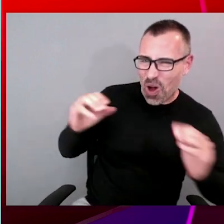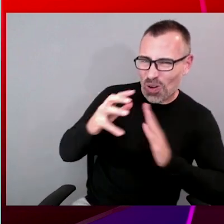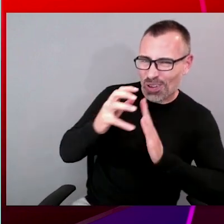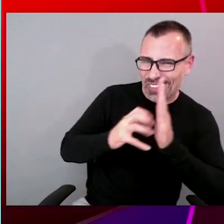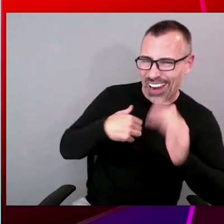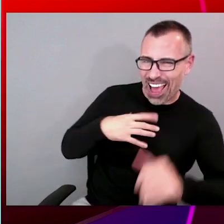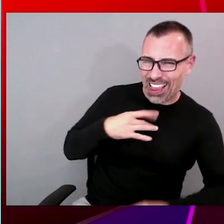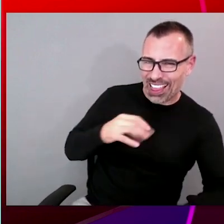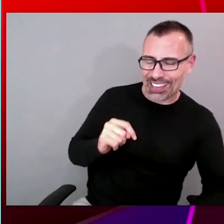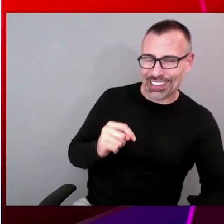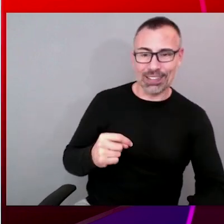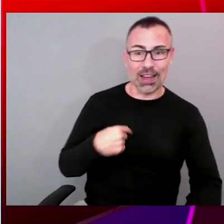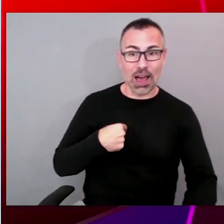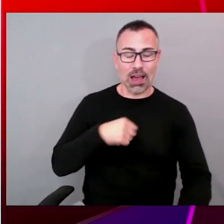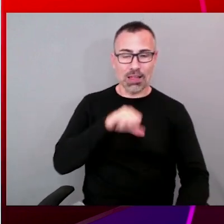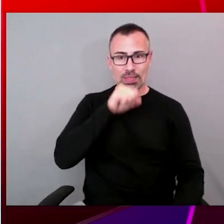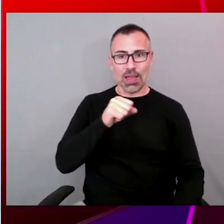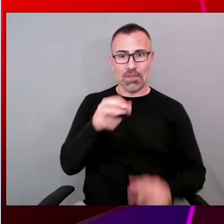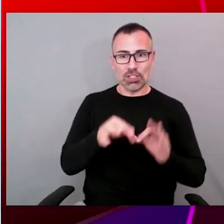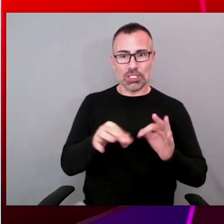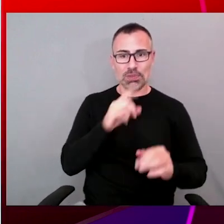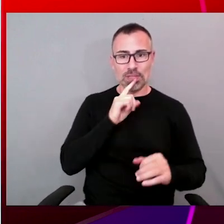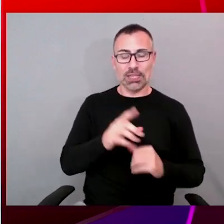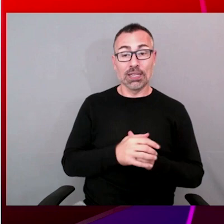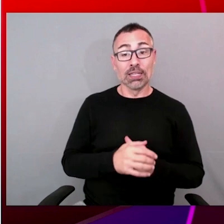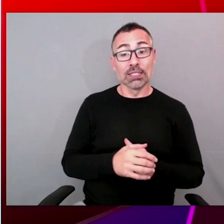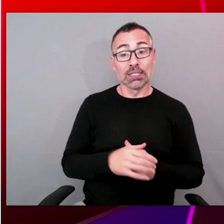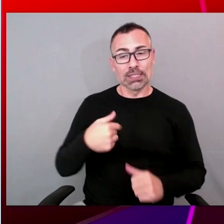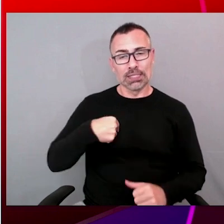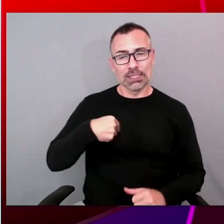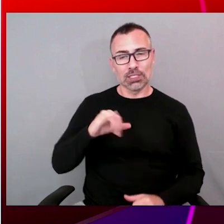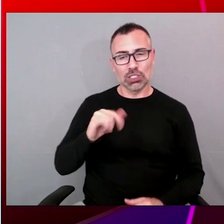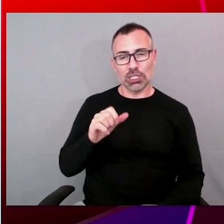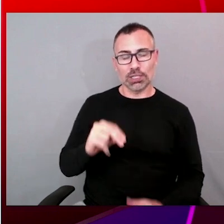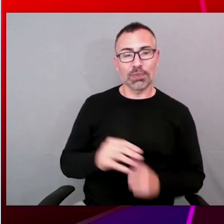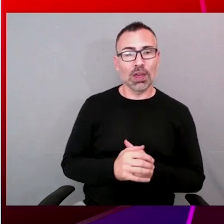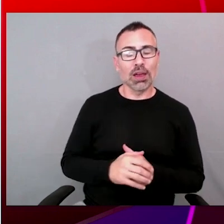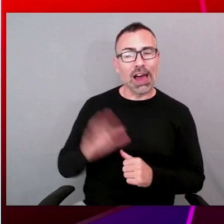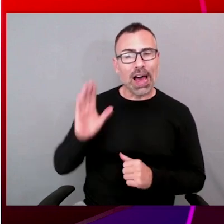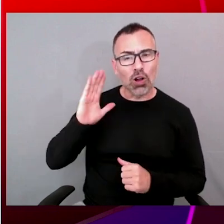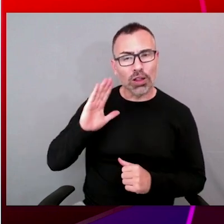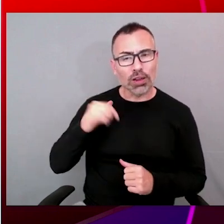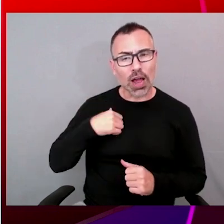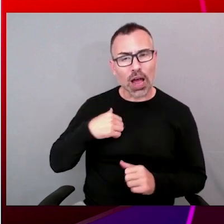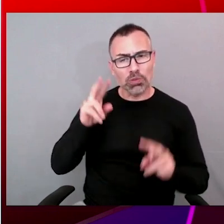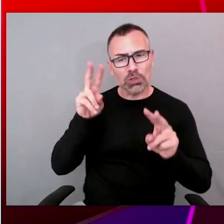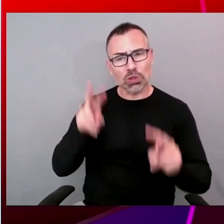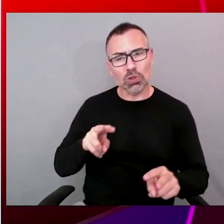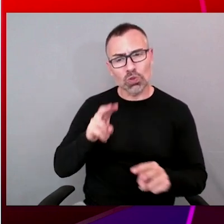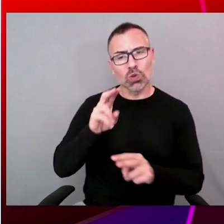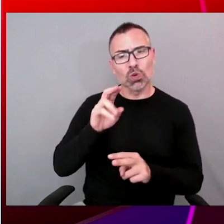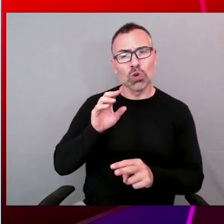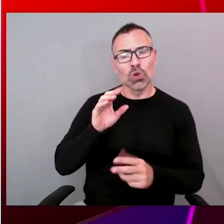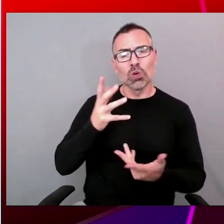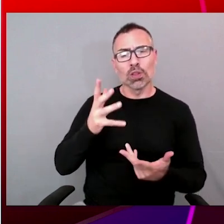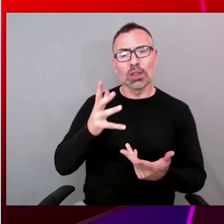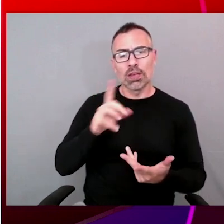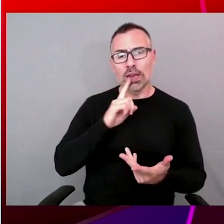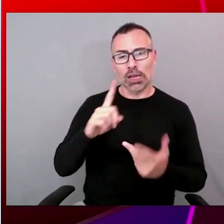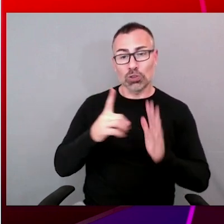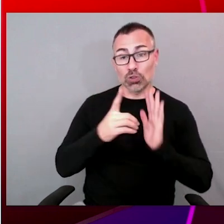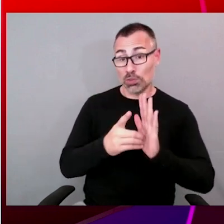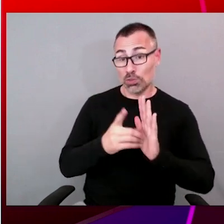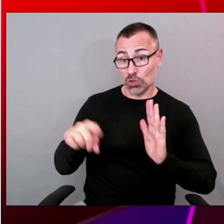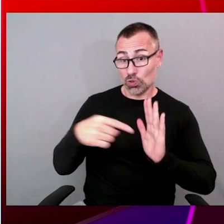I love how simple it is. And earlier, when I guess I was looking through the actual demo that you were showing us,